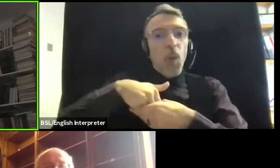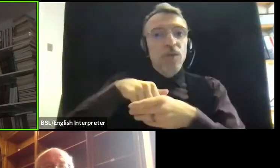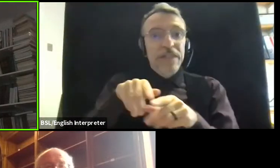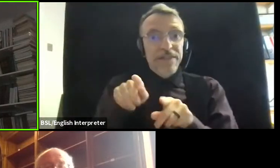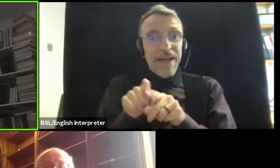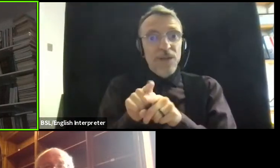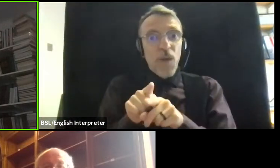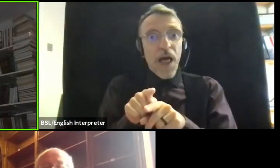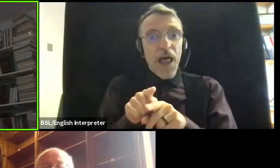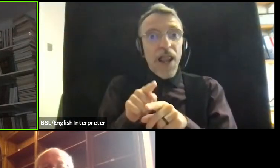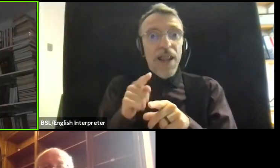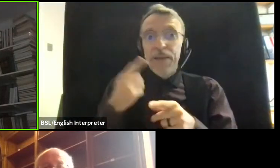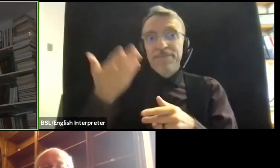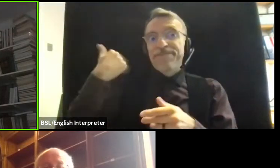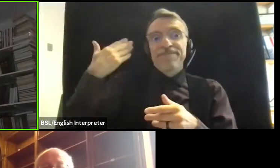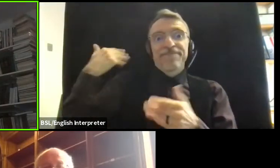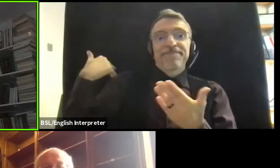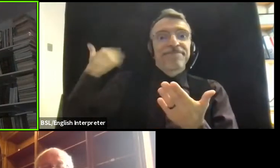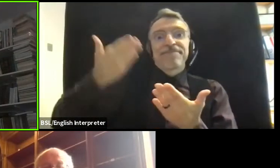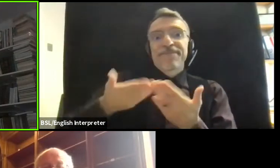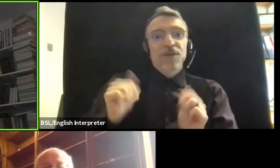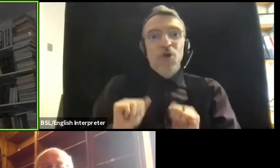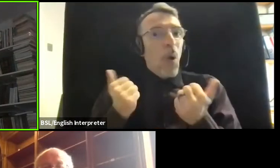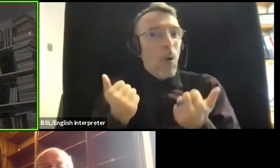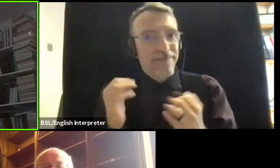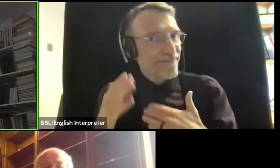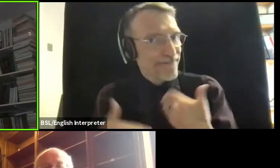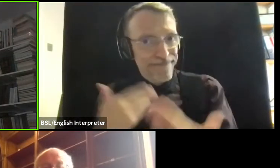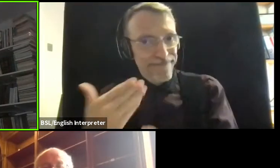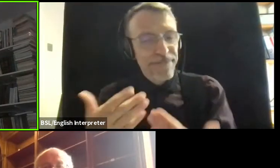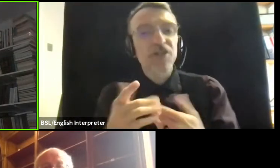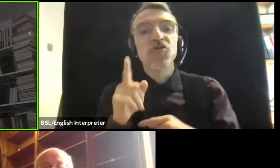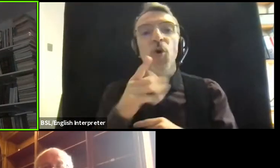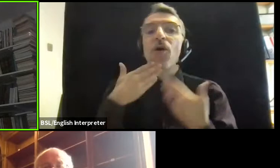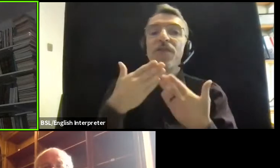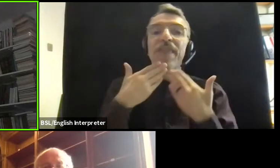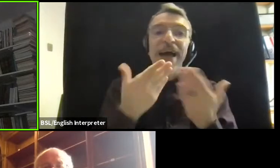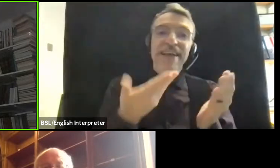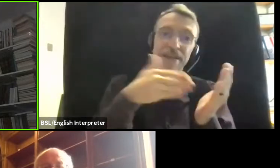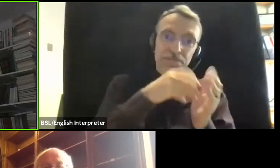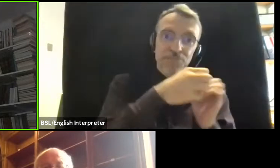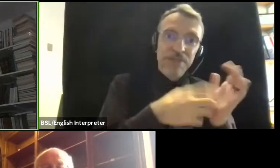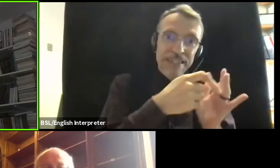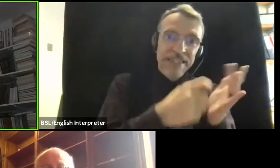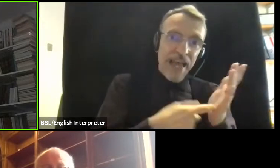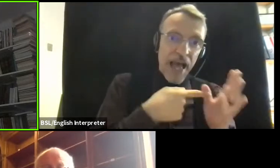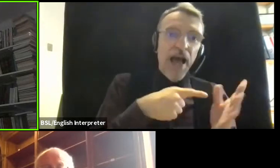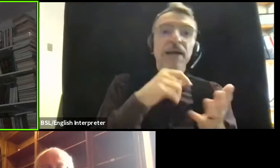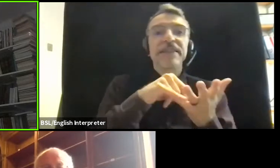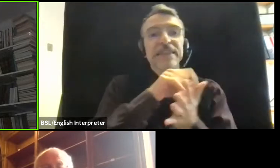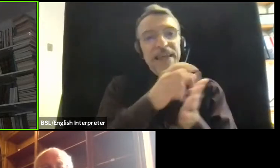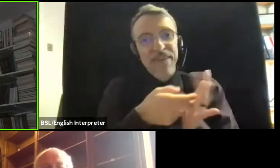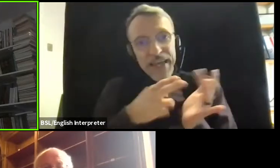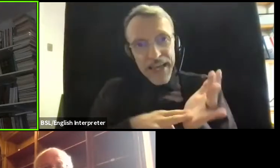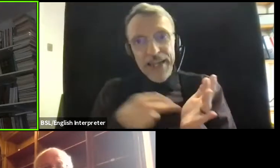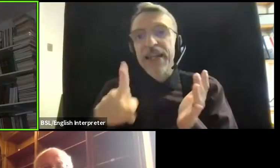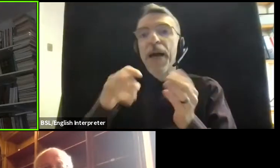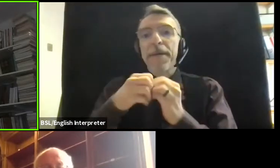this opportunity to thank also, in addition to Brigitte and Stephen and Dilmurad, colleagues at